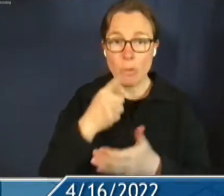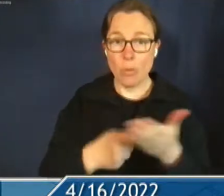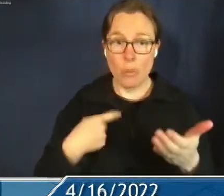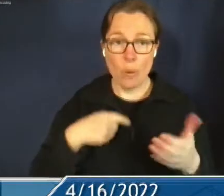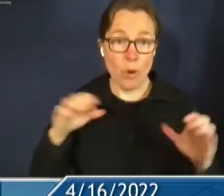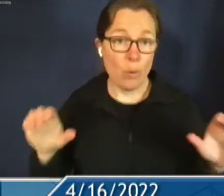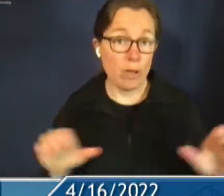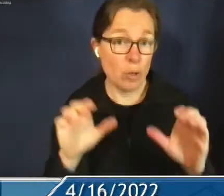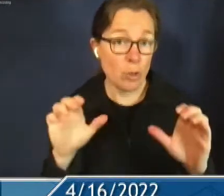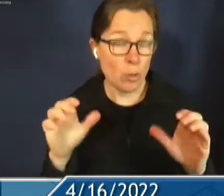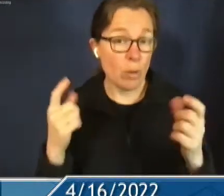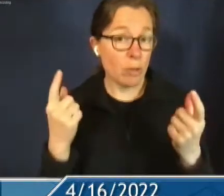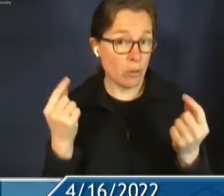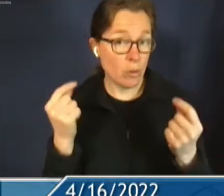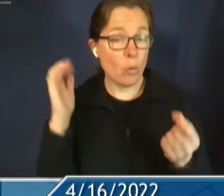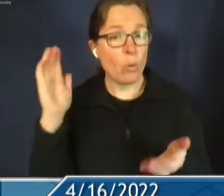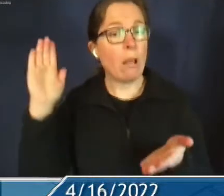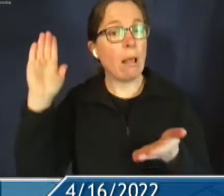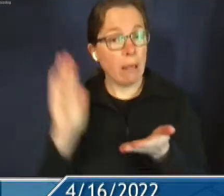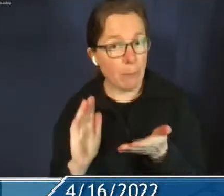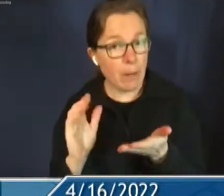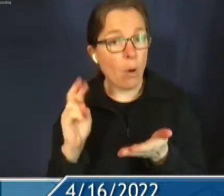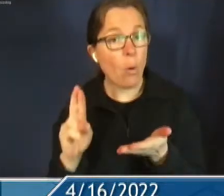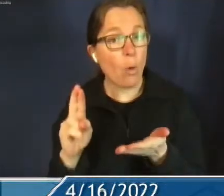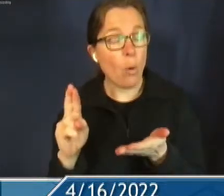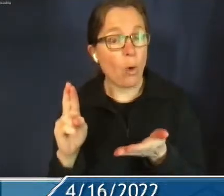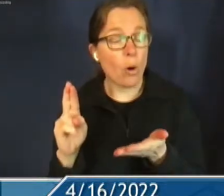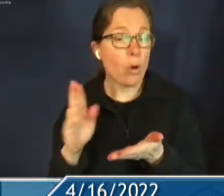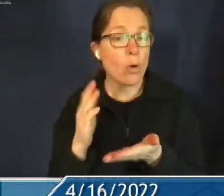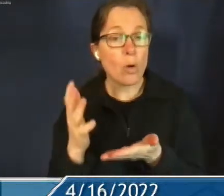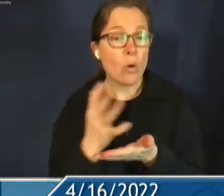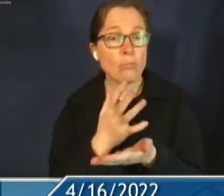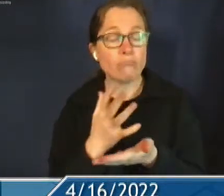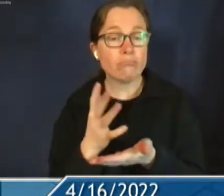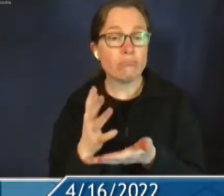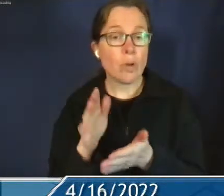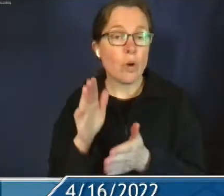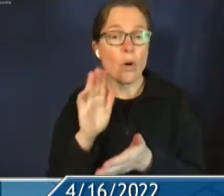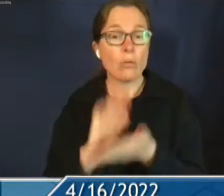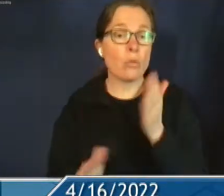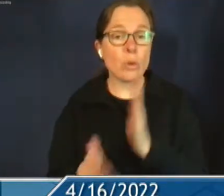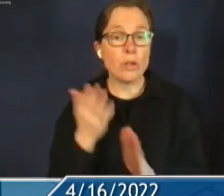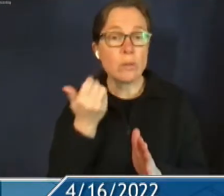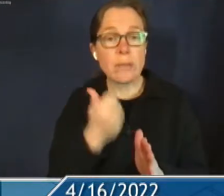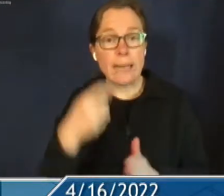and eliminate the violence that plagues us. And I'm here as a partner to help.